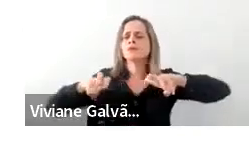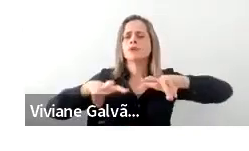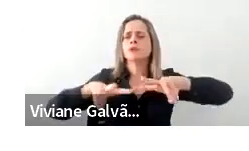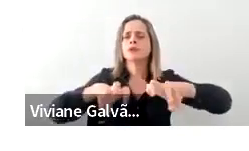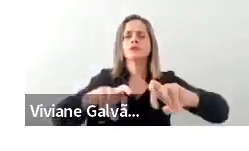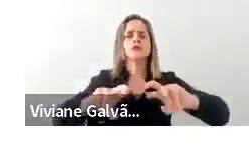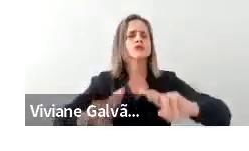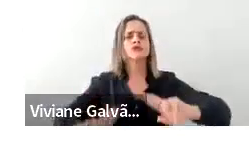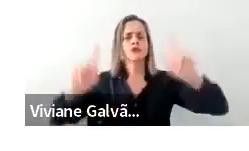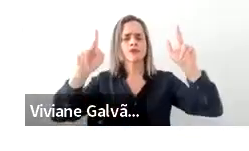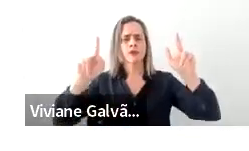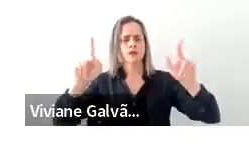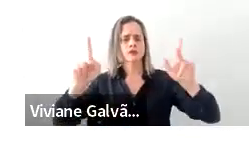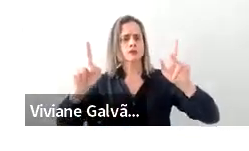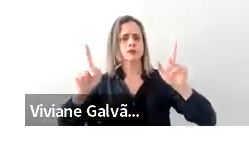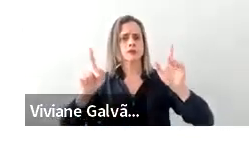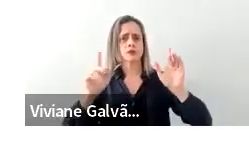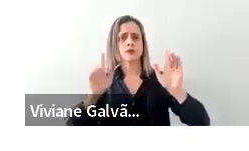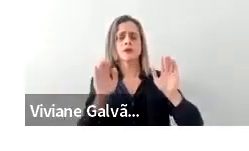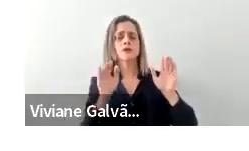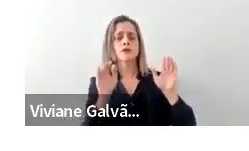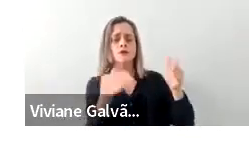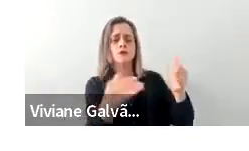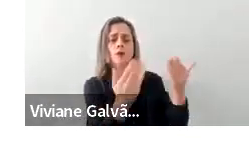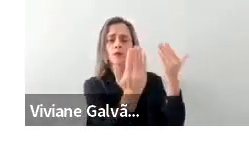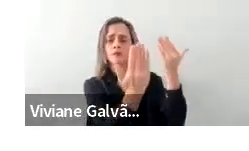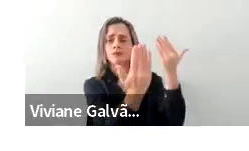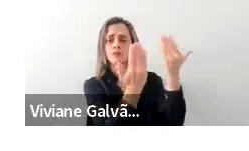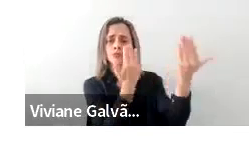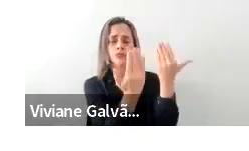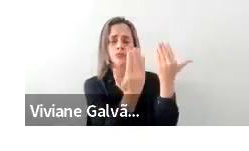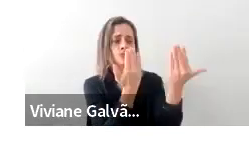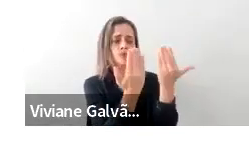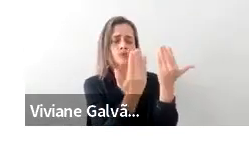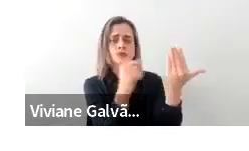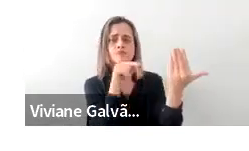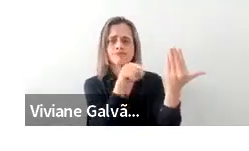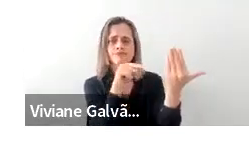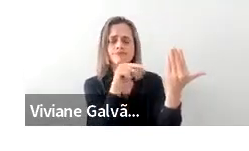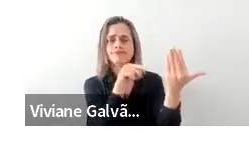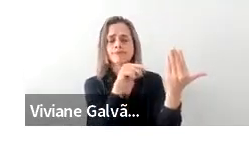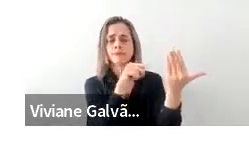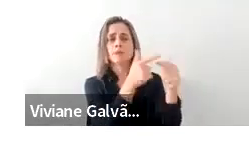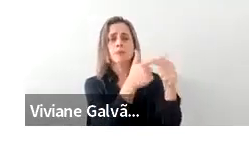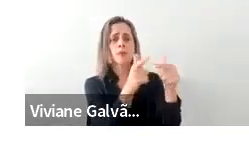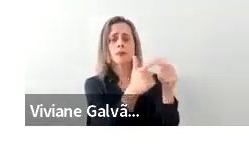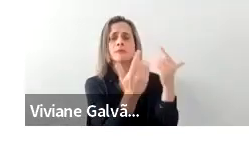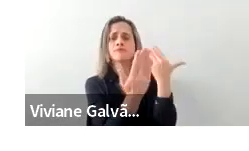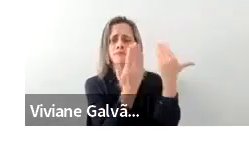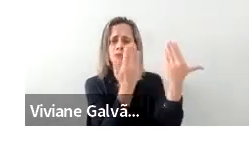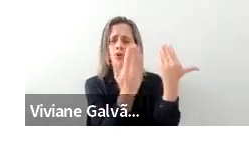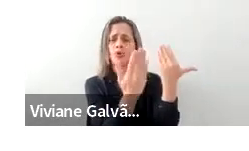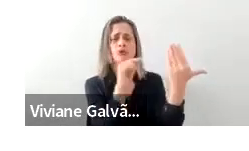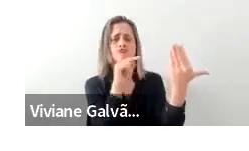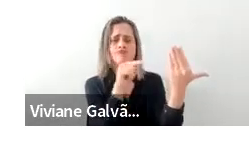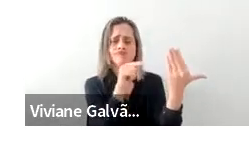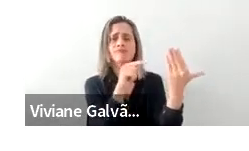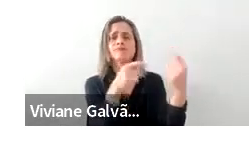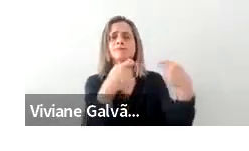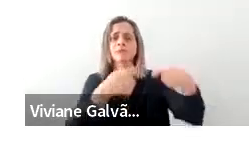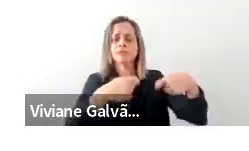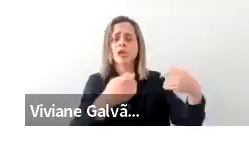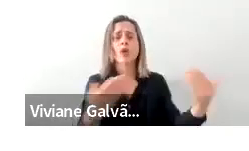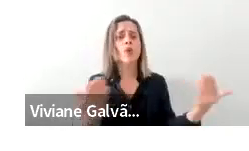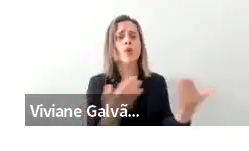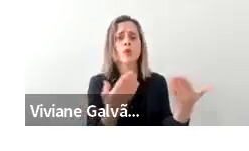psychology, based on the problems, the psychological problems that we have to tackle right now in education and